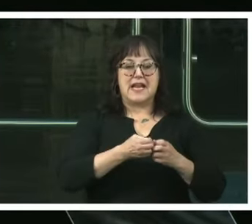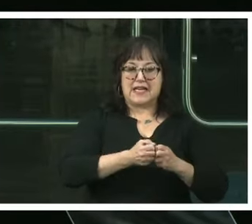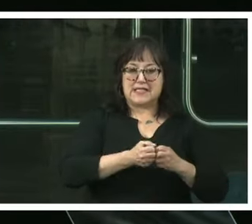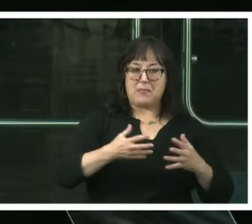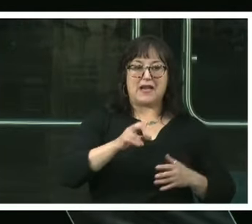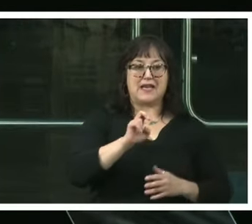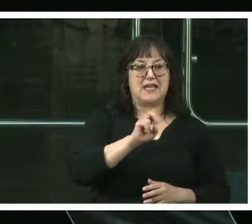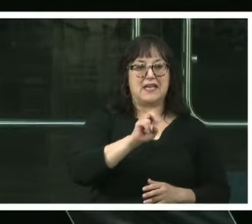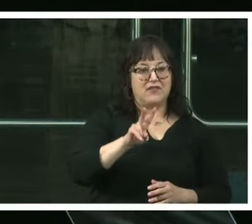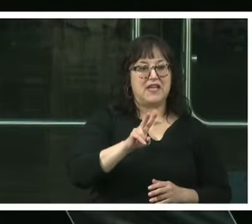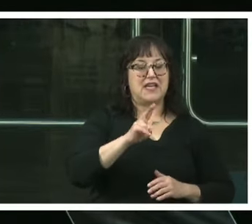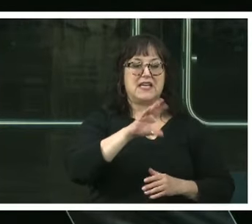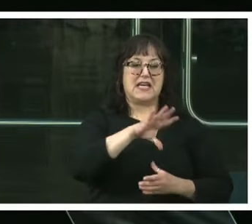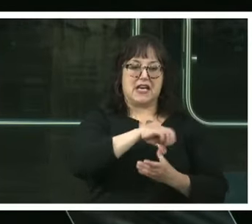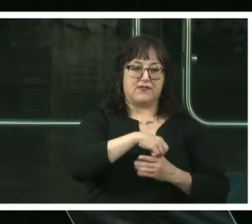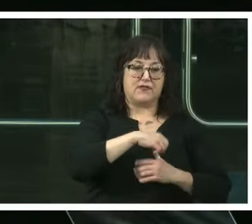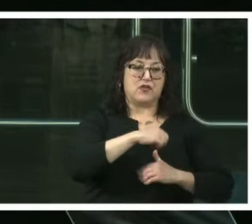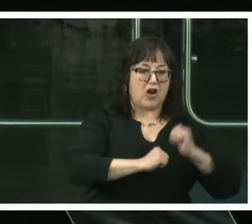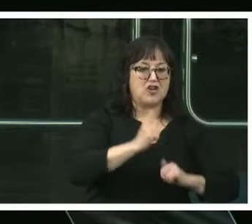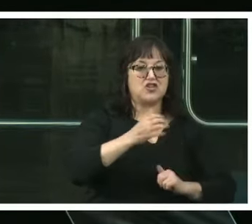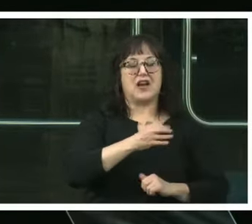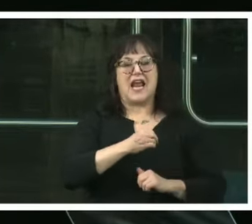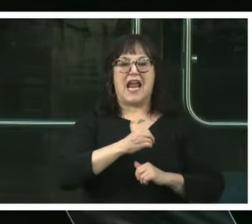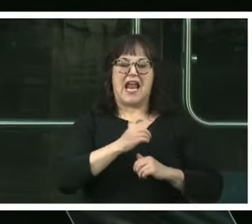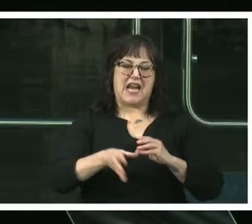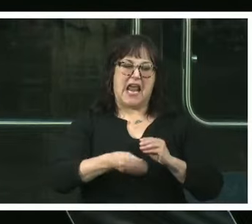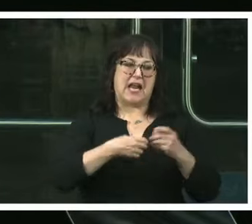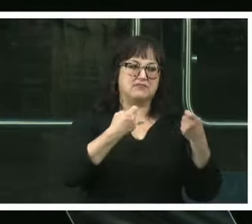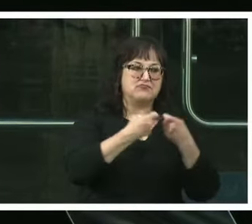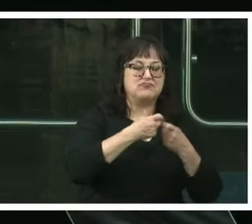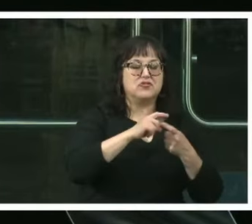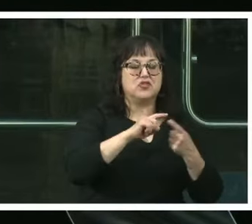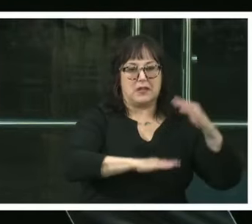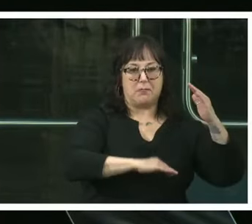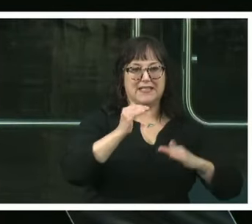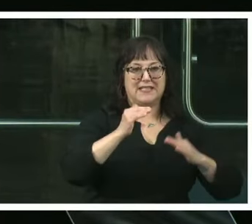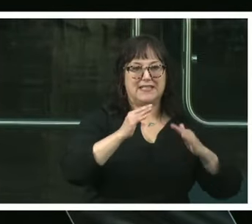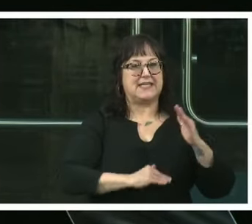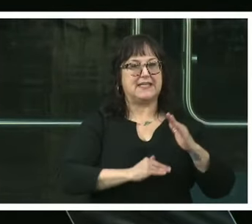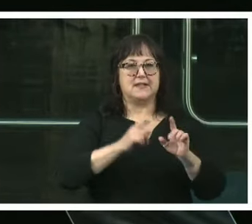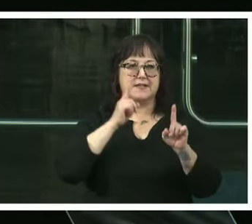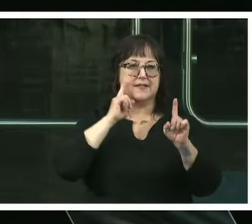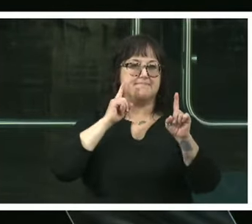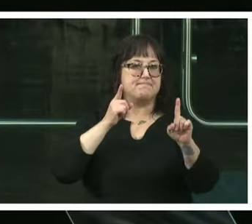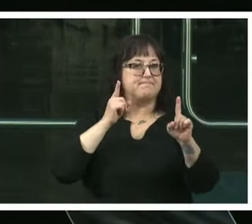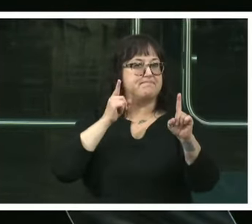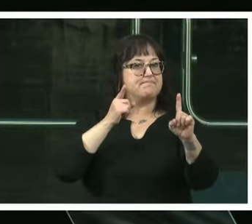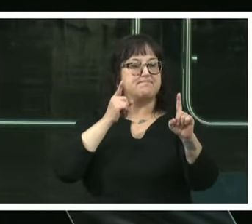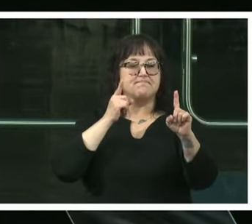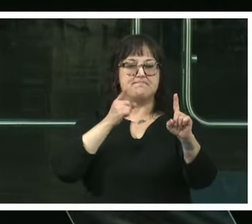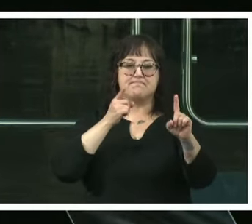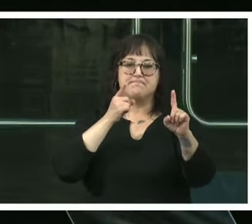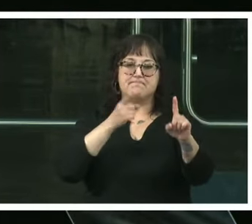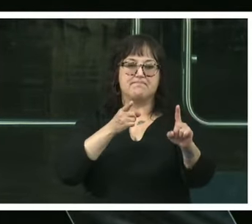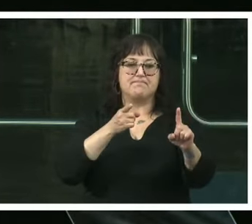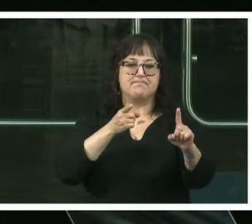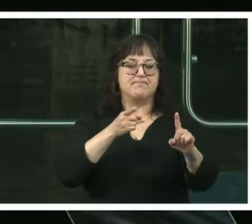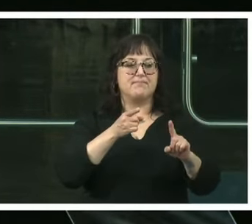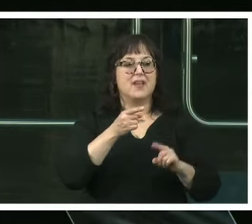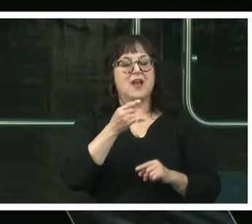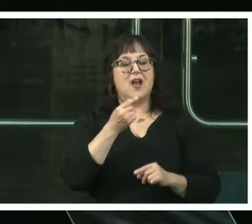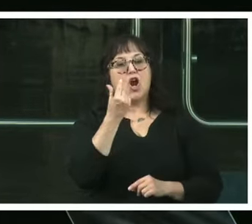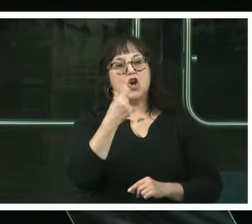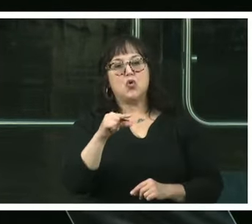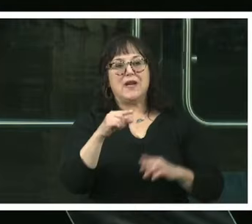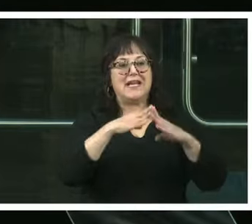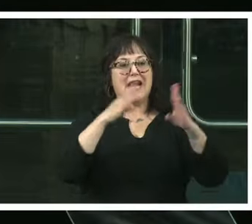infrastructure and electrifying our buildings, marching towards our goal of being greenhouse gas free